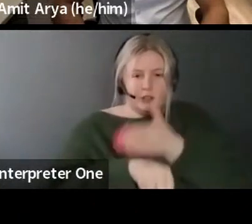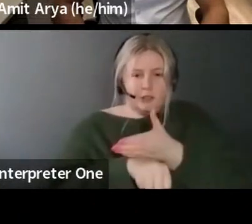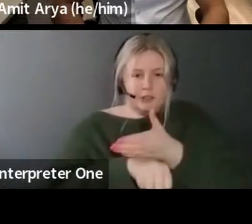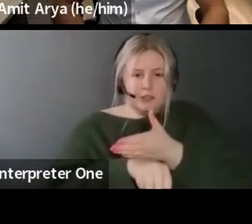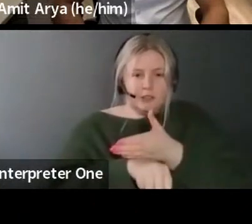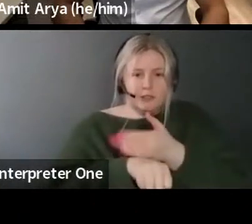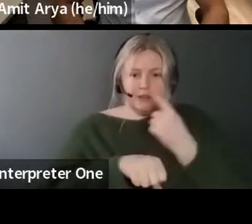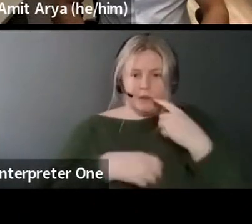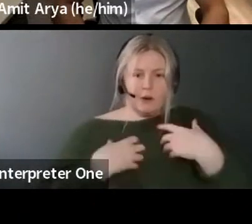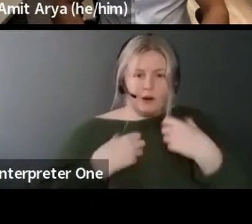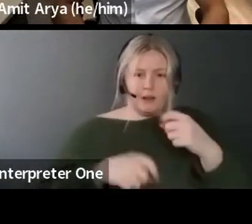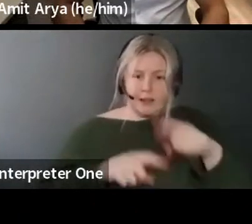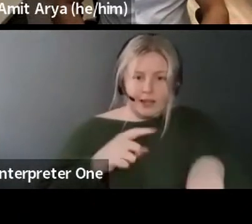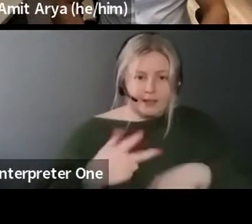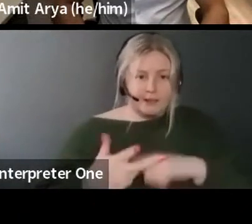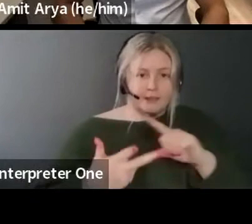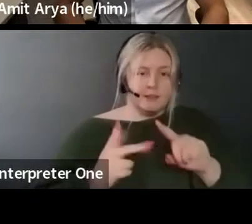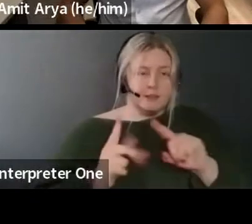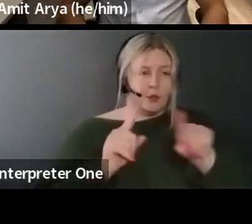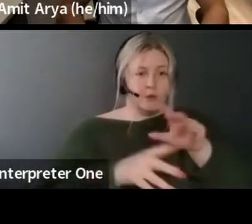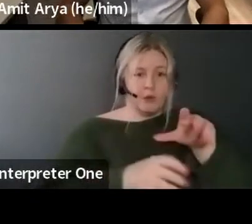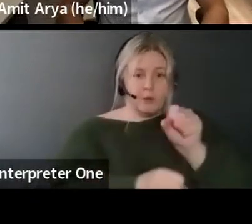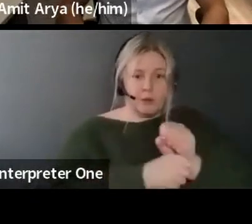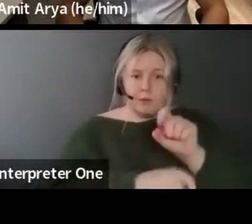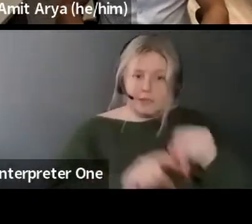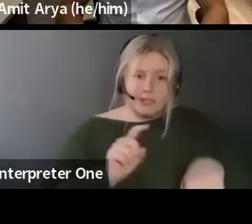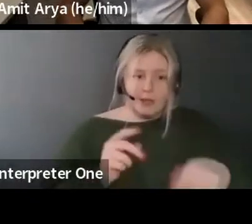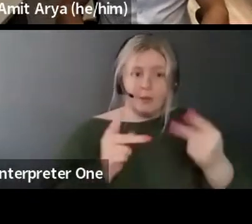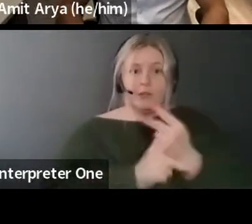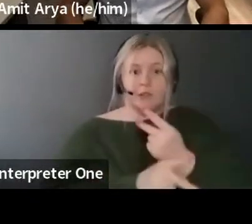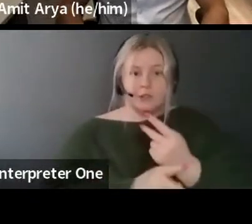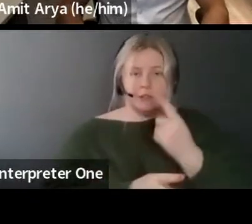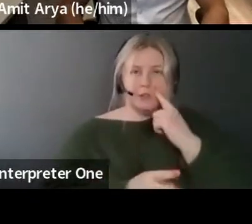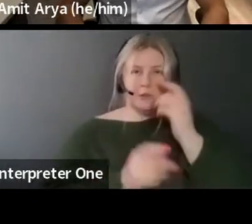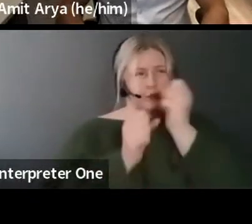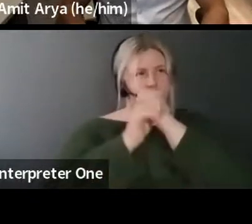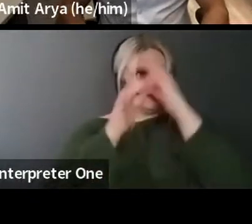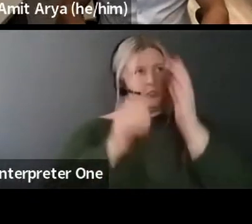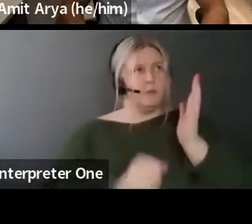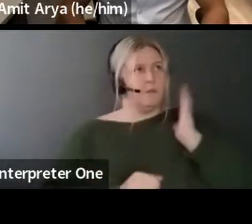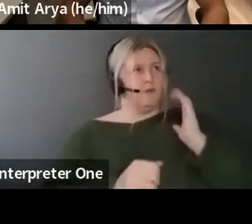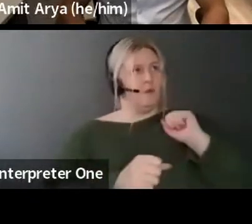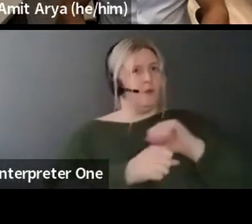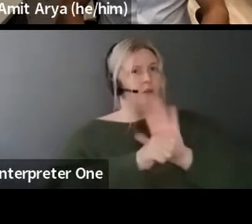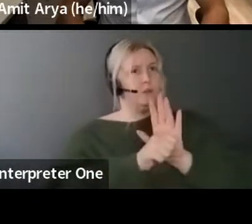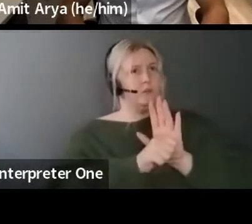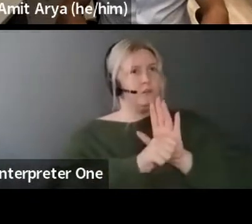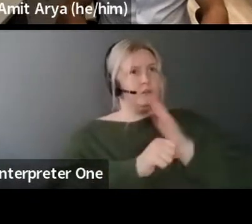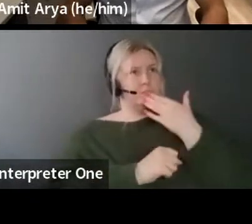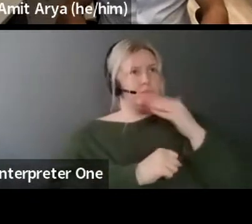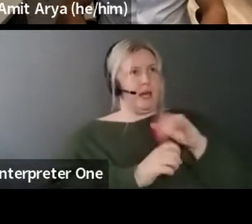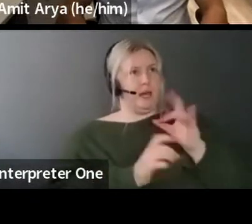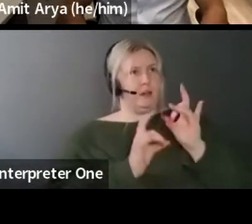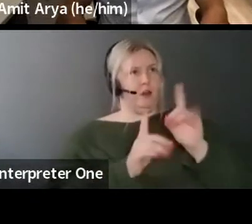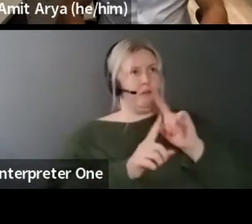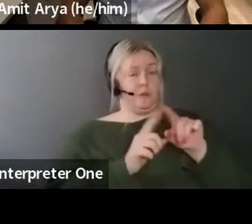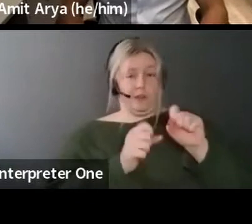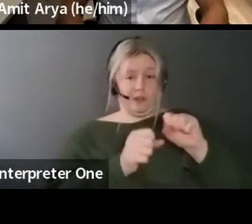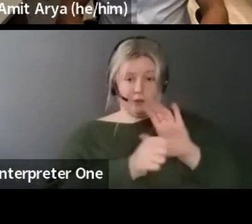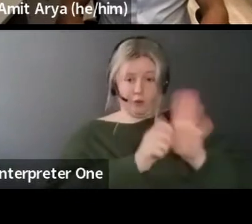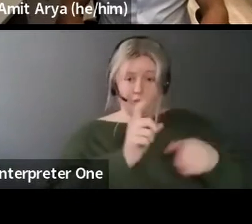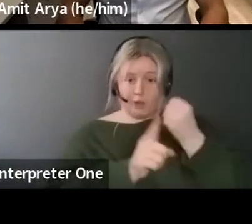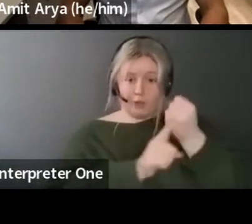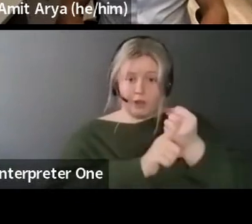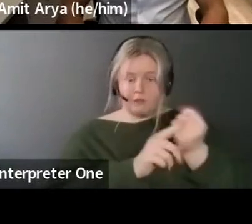they can't go to appointments, even more. So imagine before the pandemic, it was even worse for people inside.